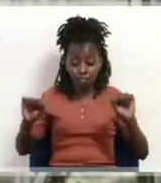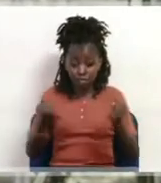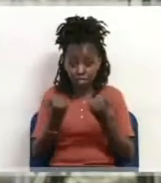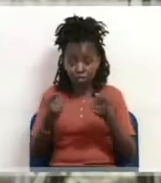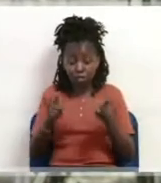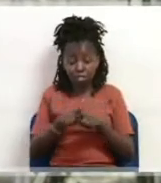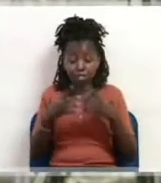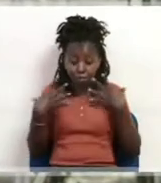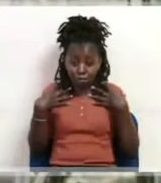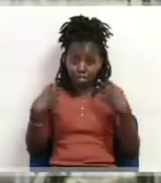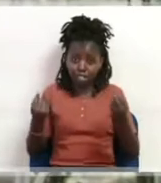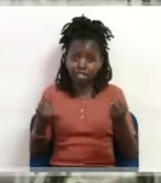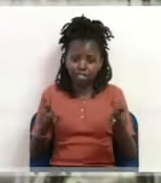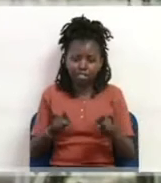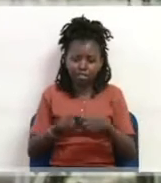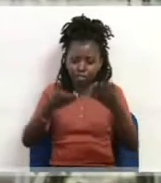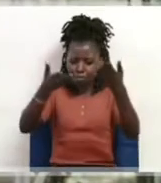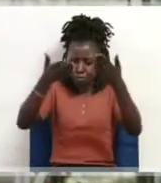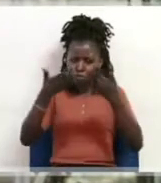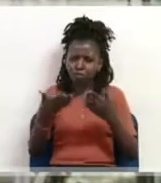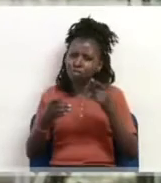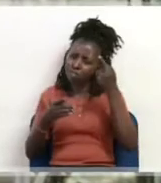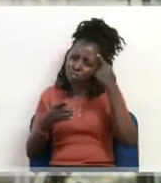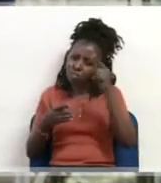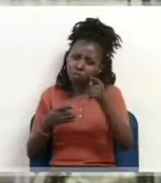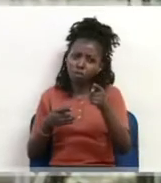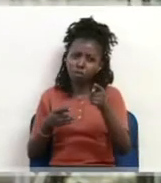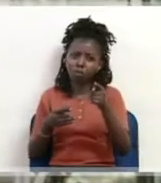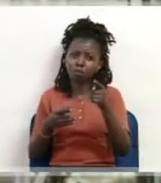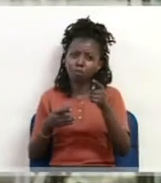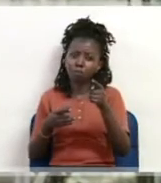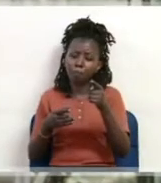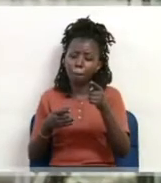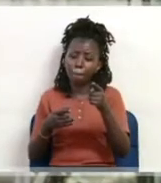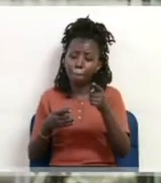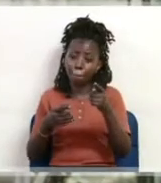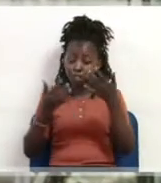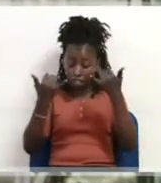you. There is provision for you. When it is still called today.